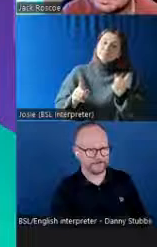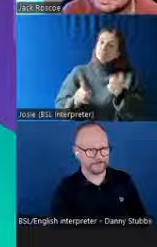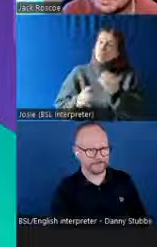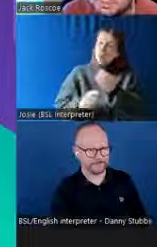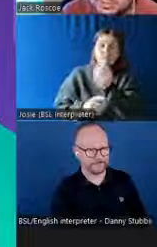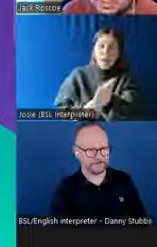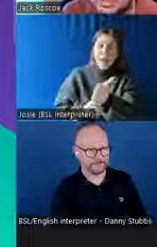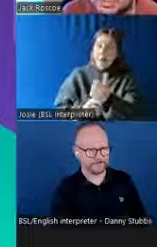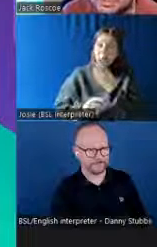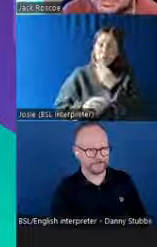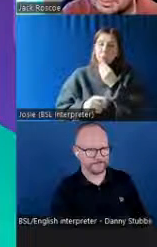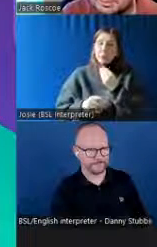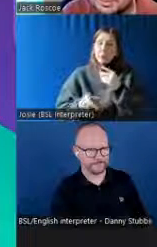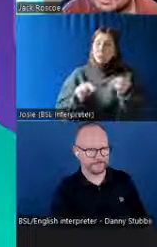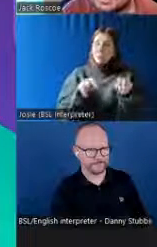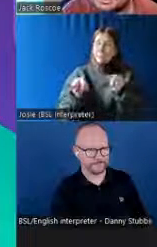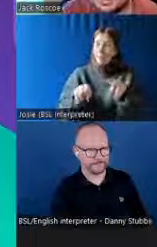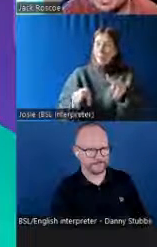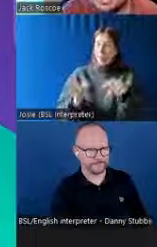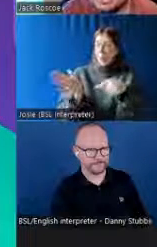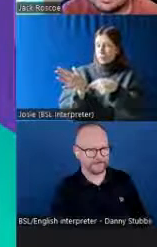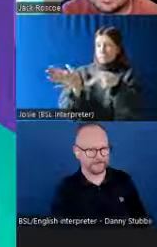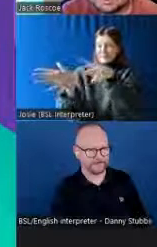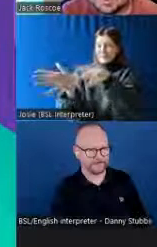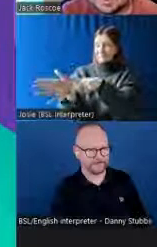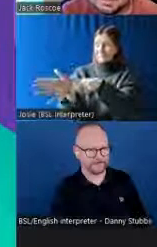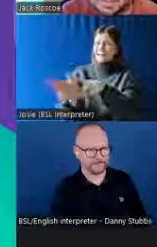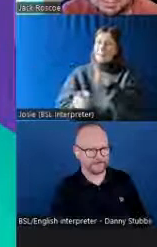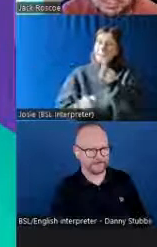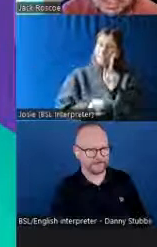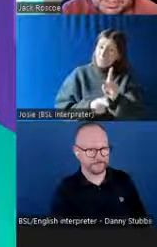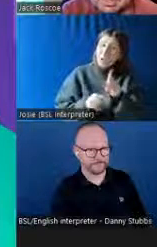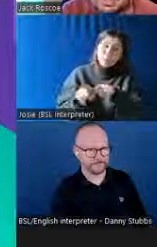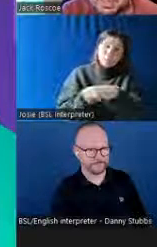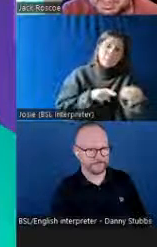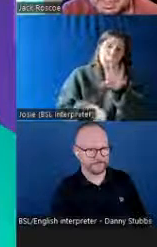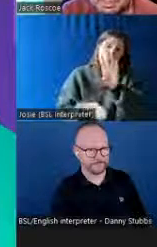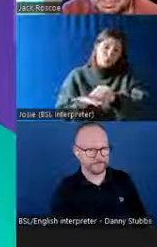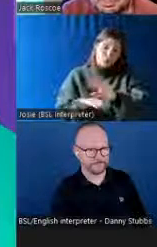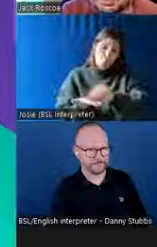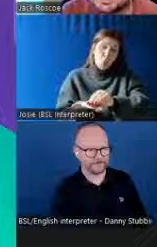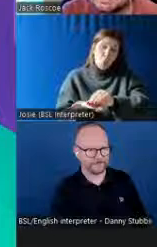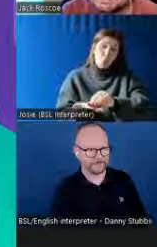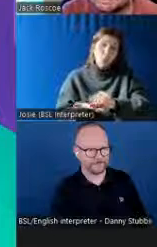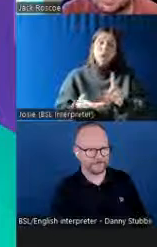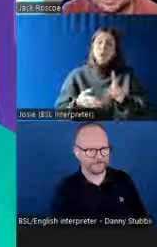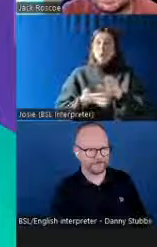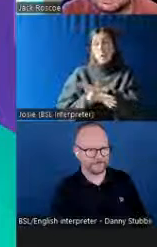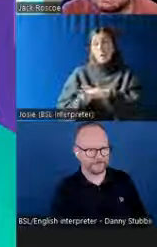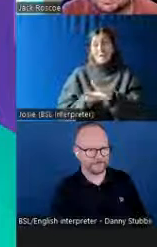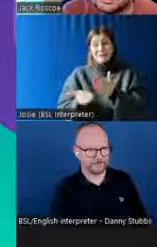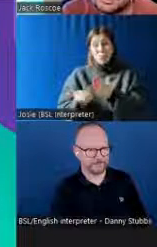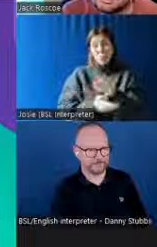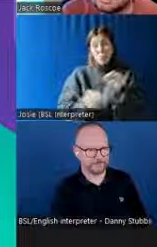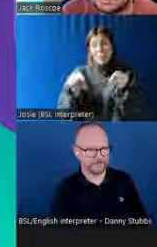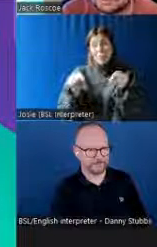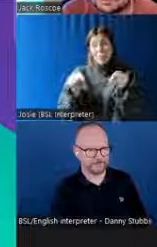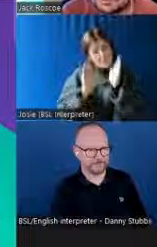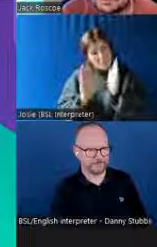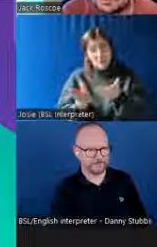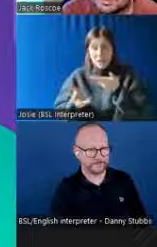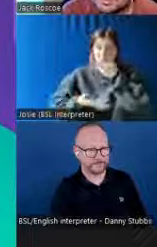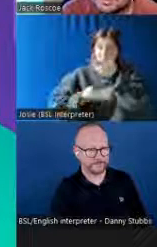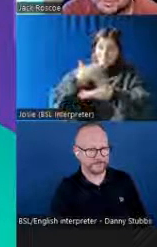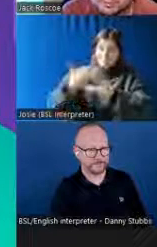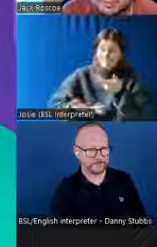of personally identifiable data. So at a minimum, you need to clearly explain to people what the audio recording will be used